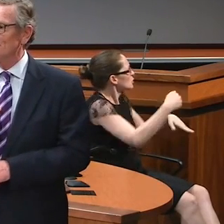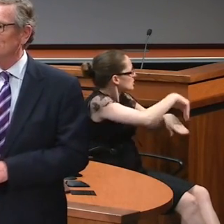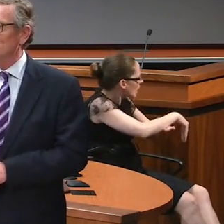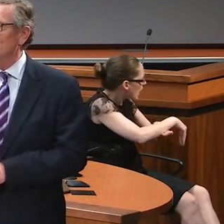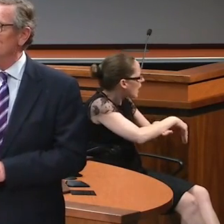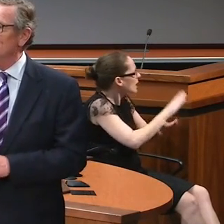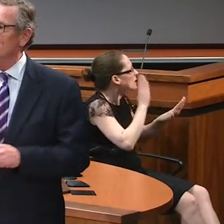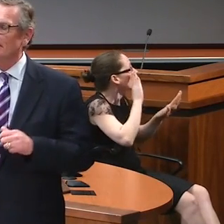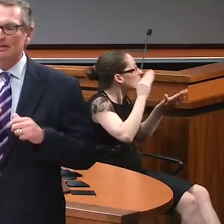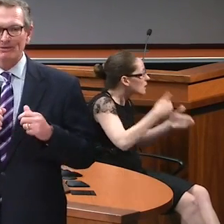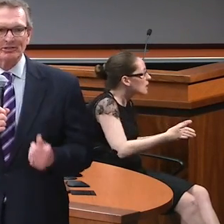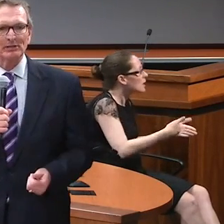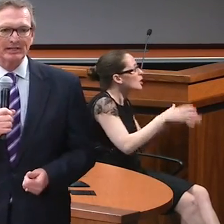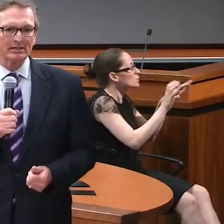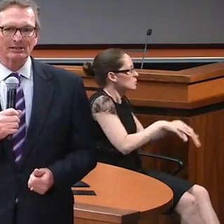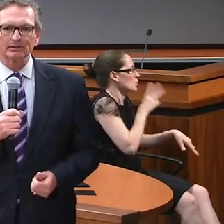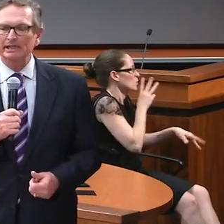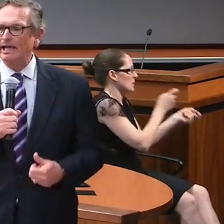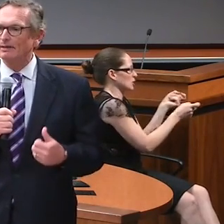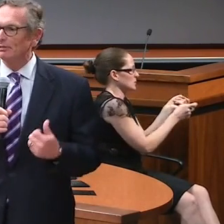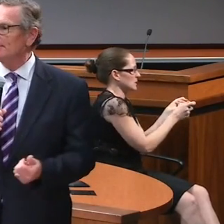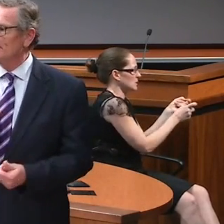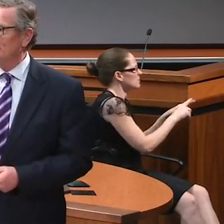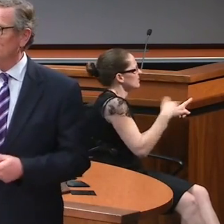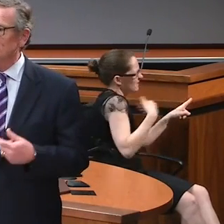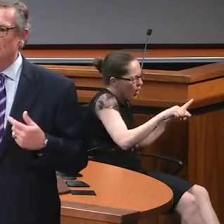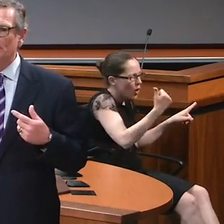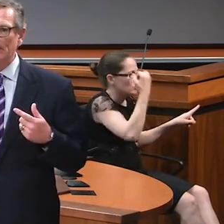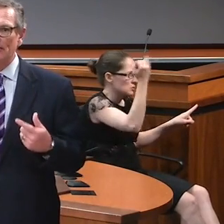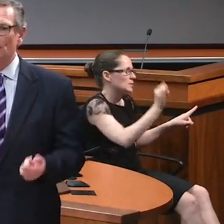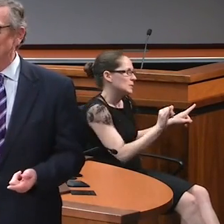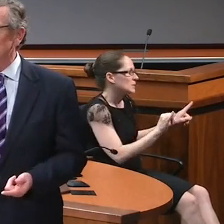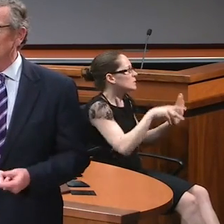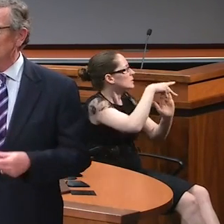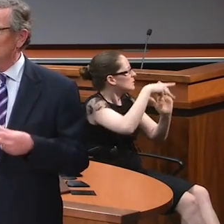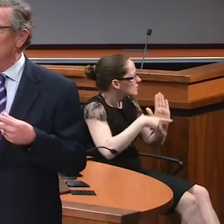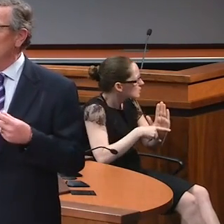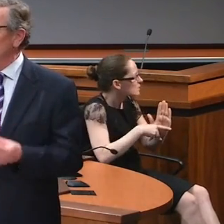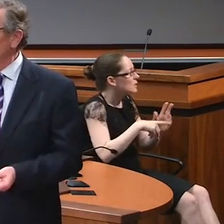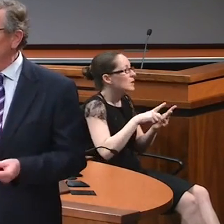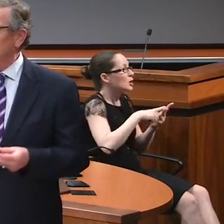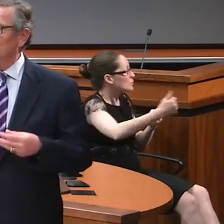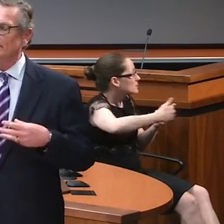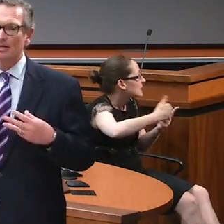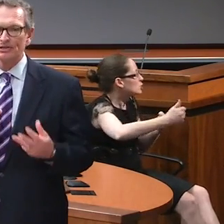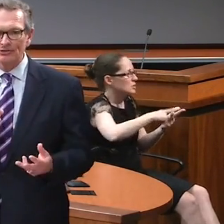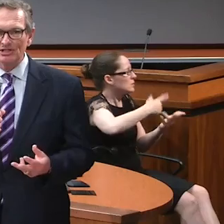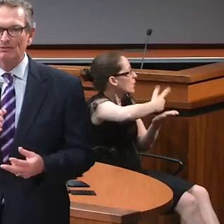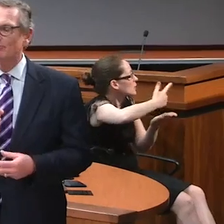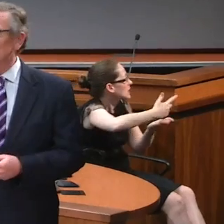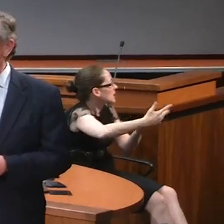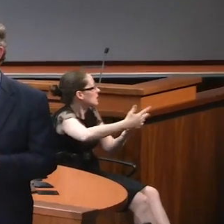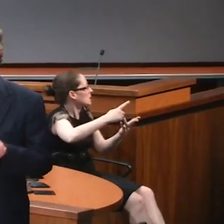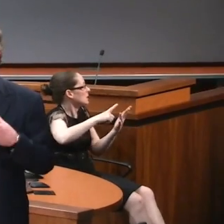the master plan process. The master plan is going to be looking at placemaking. It's going to be looking at transportation, parking,